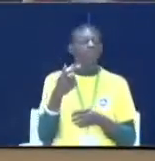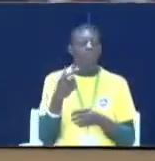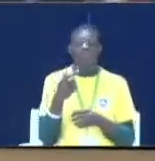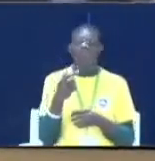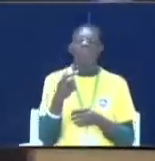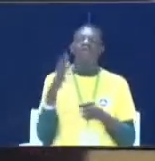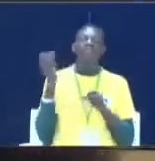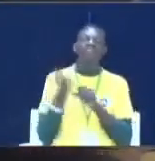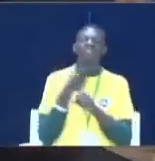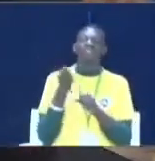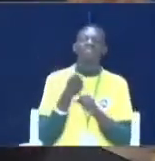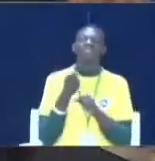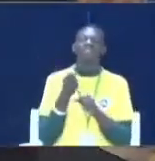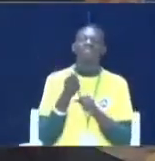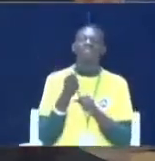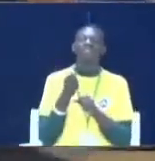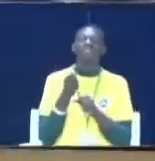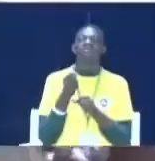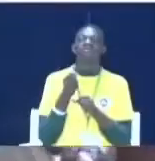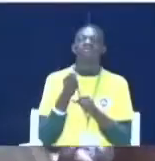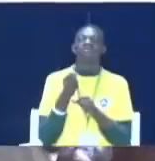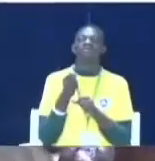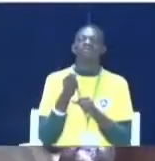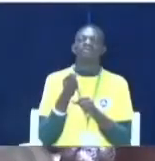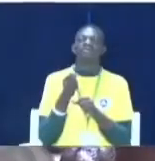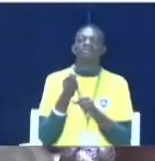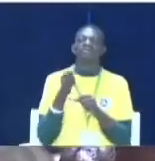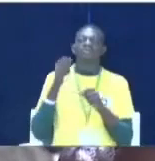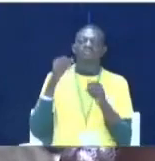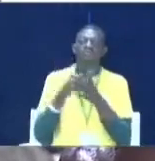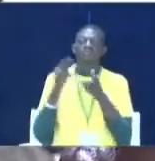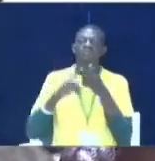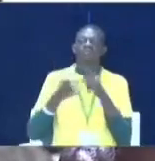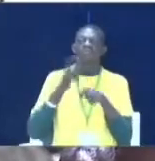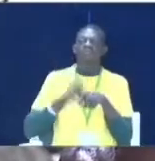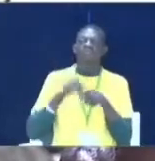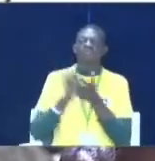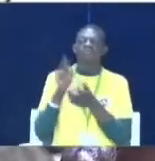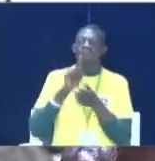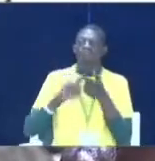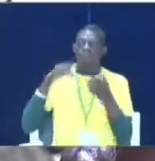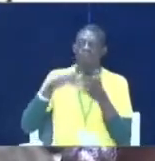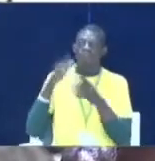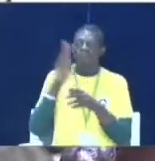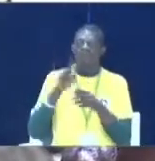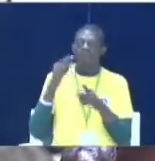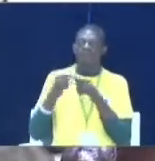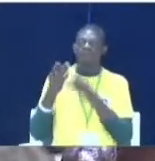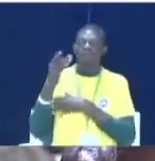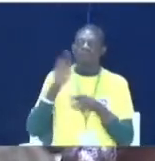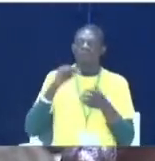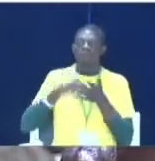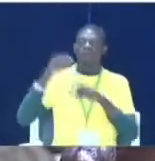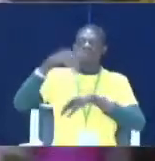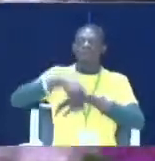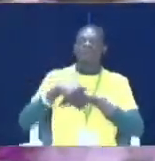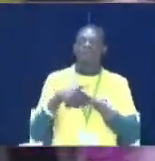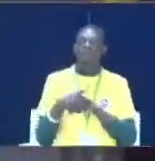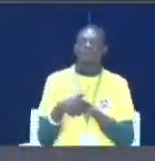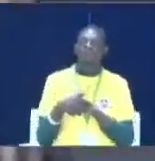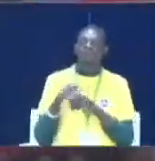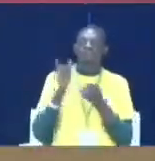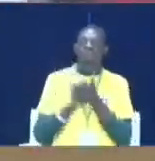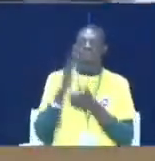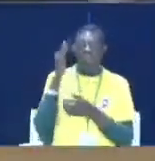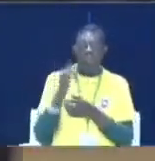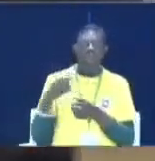has taken and it has eaten deep into the time we should use in studying the word of God today. That is